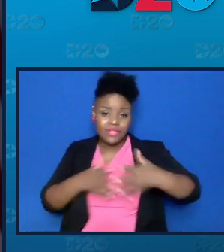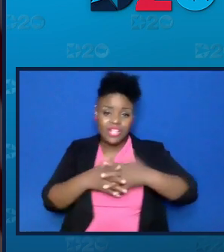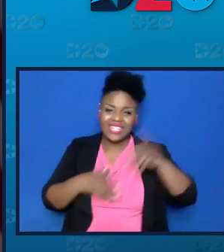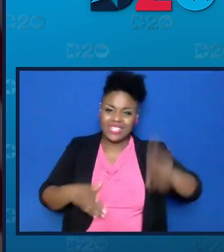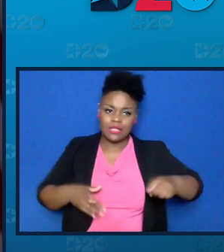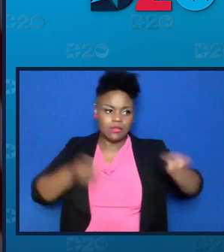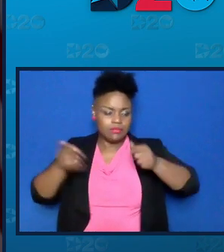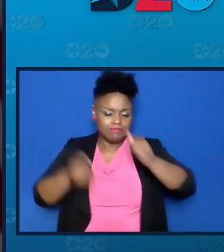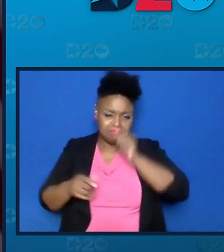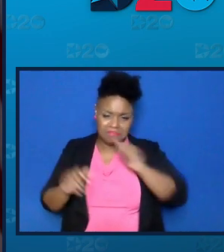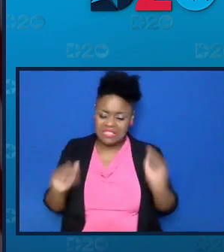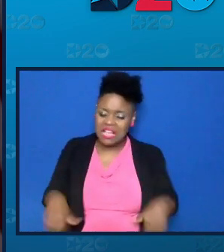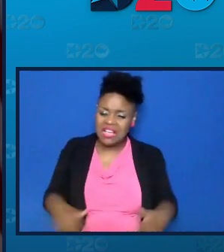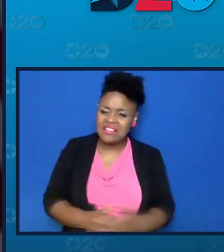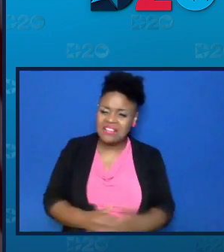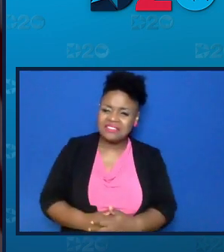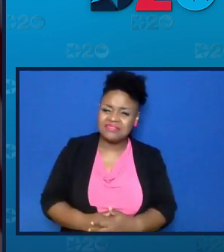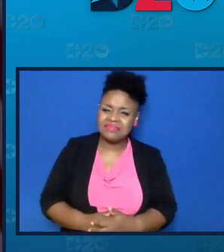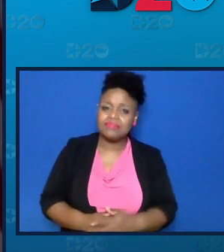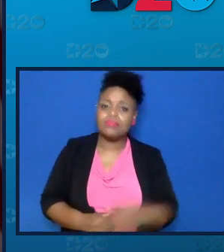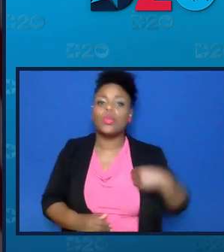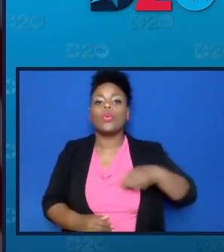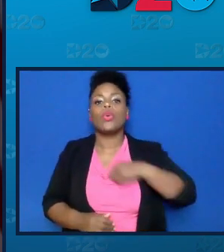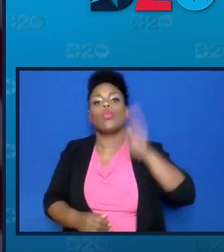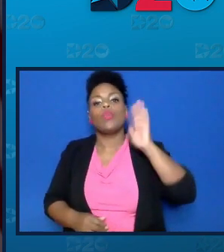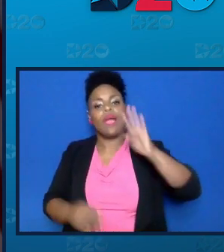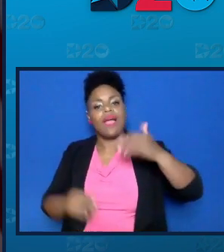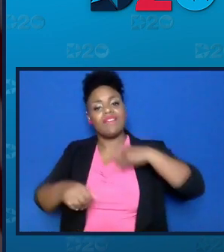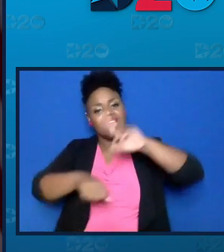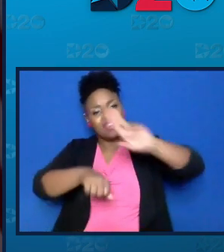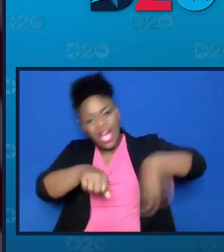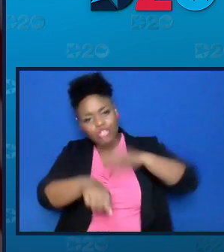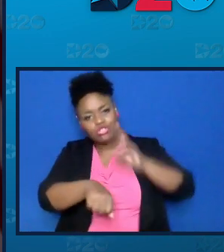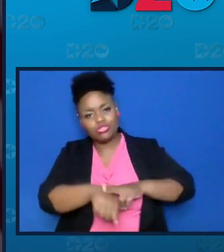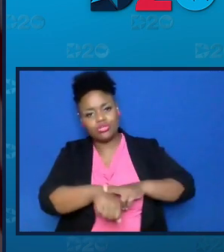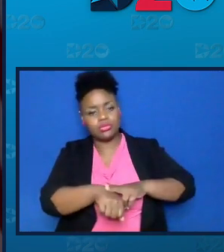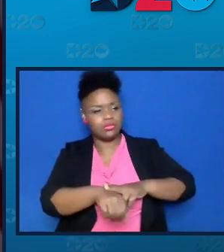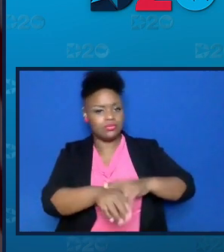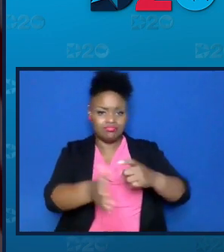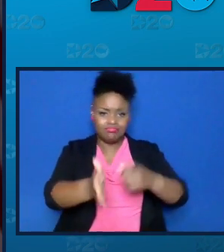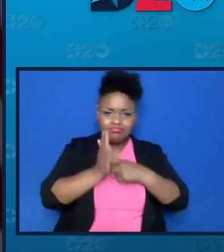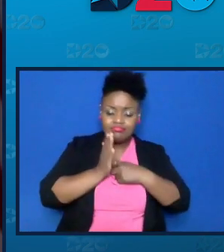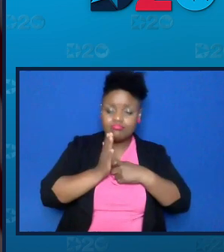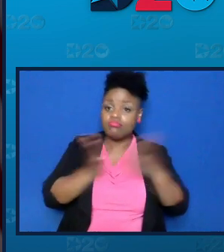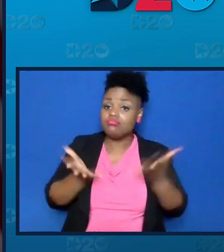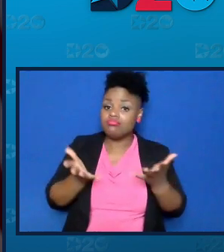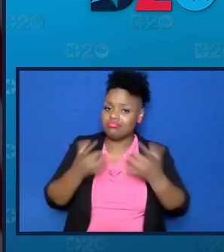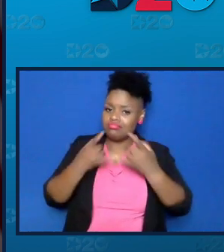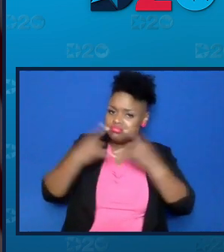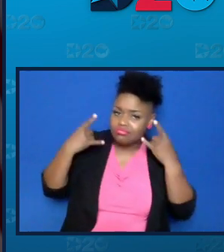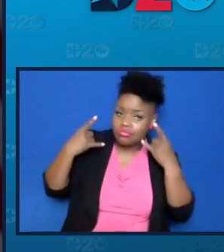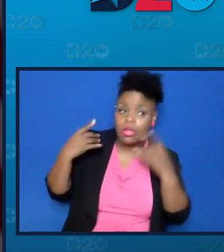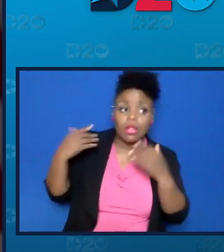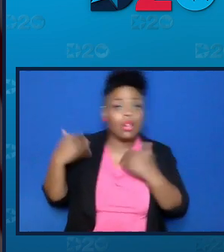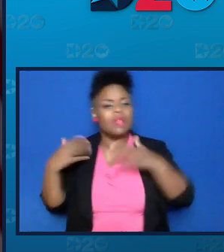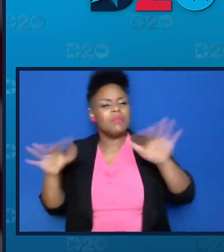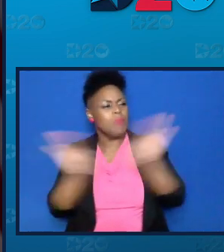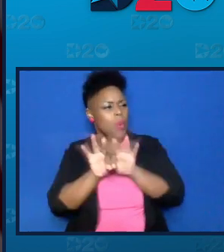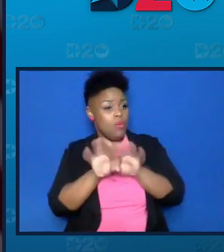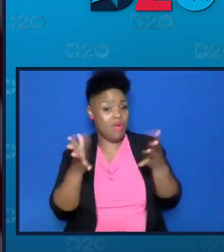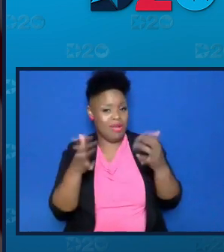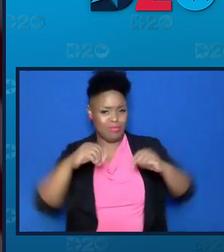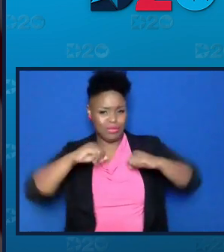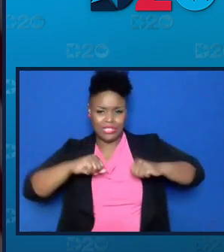We'll have a national mandate to wear masks, not as a burden, but as a patriotic duty to protect one another. In